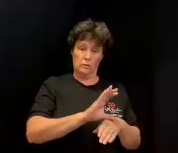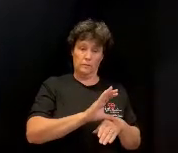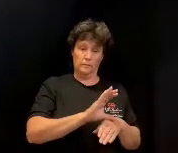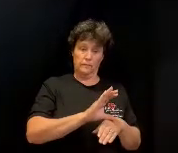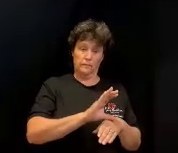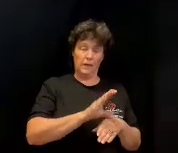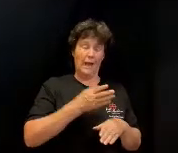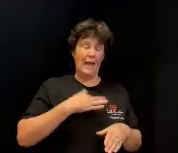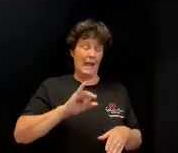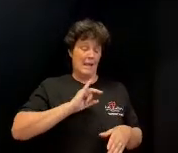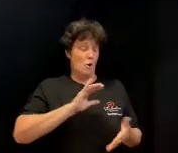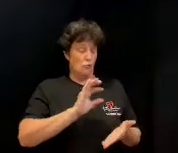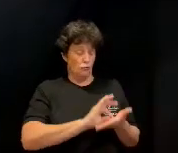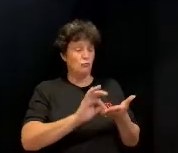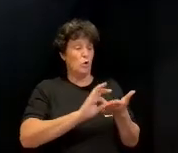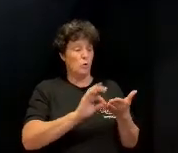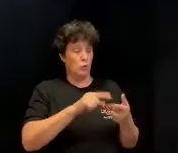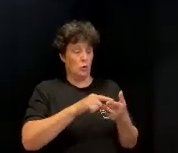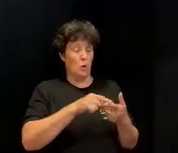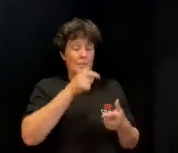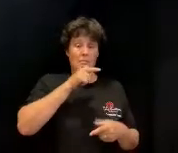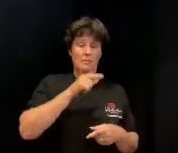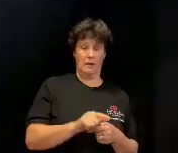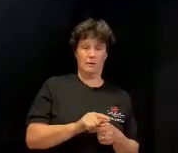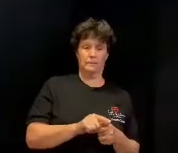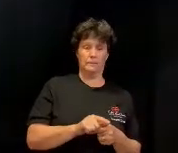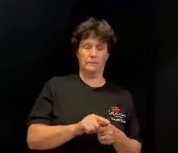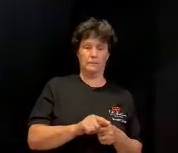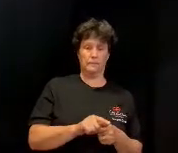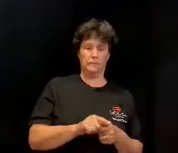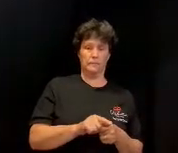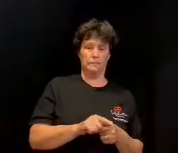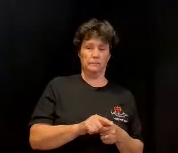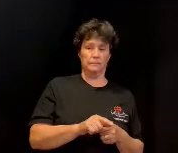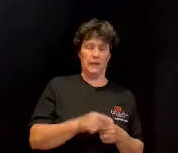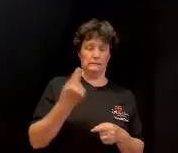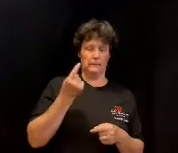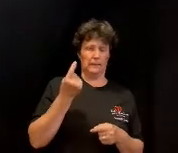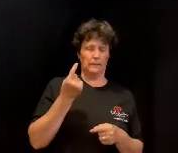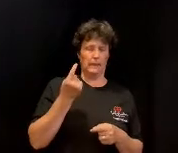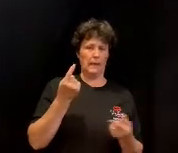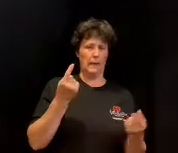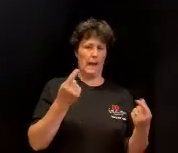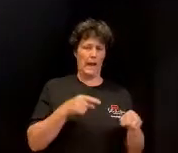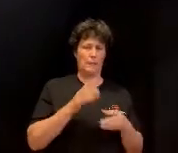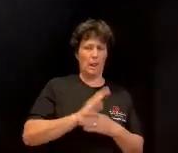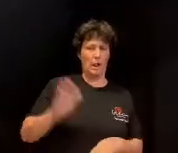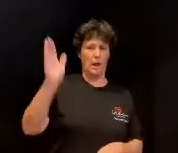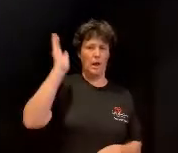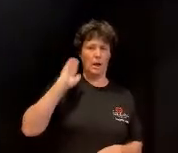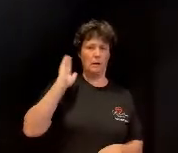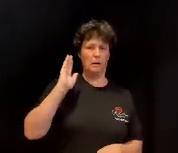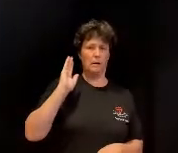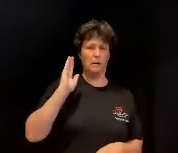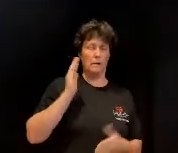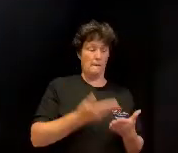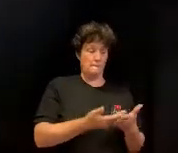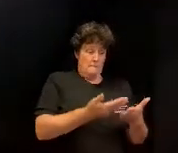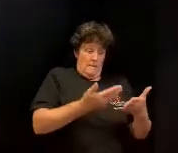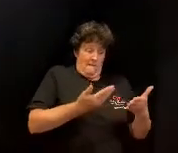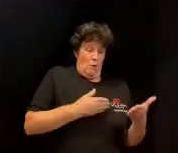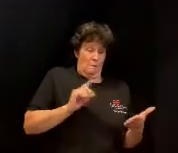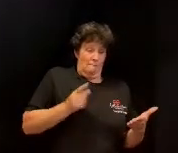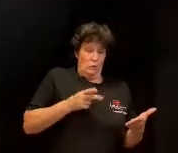in my epistle. So there was some type of epistle, some type of writing that was given to this church prior to 1 Corinthians that we